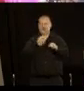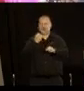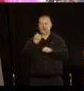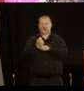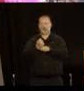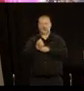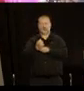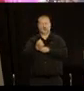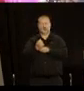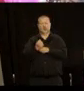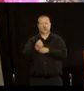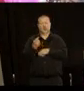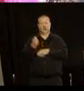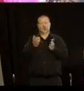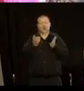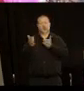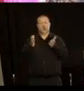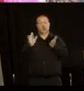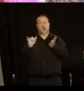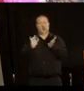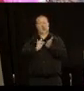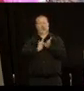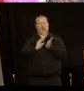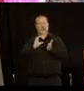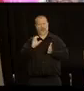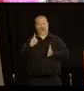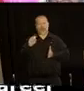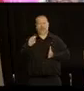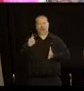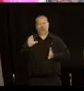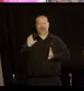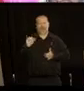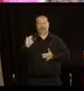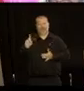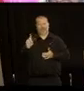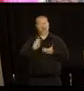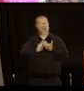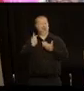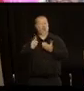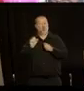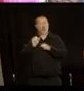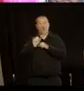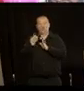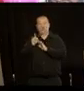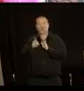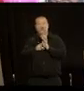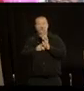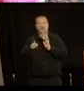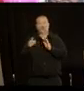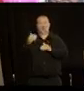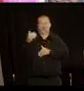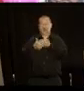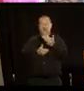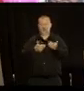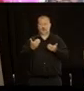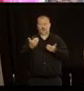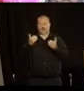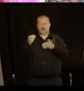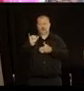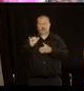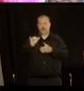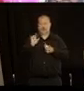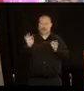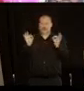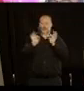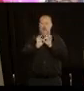ACA, serving in the Medicaid program, working on policies and procedures focused on ensuring